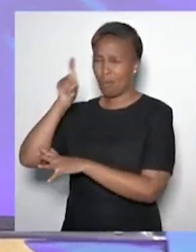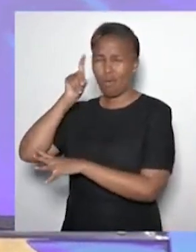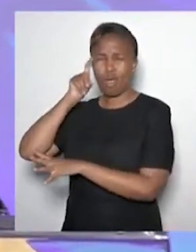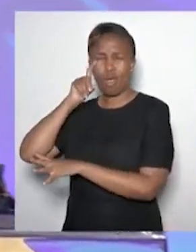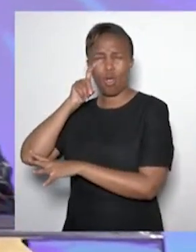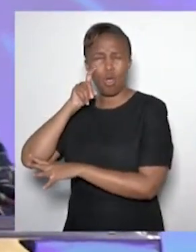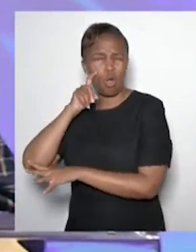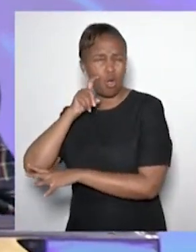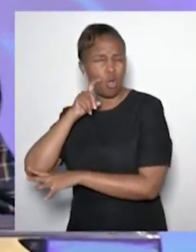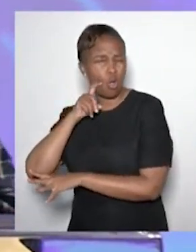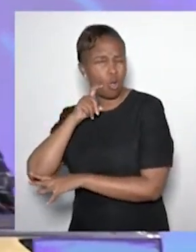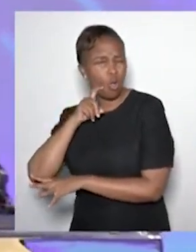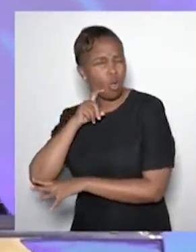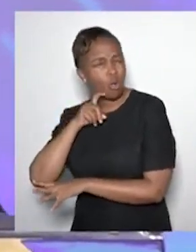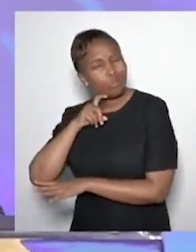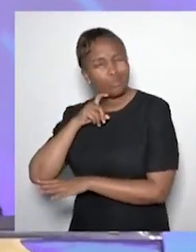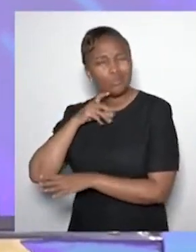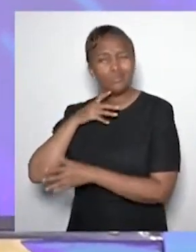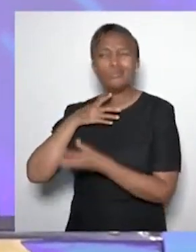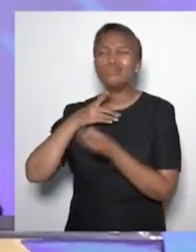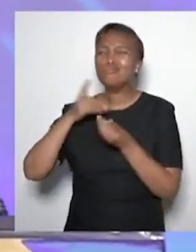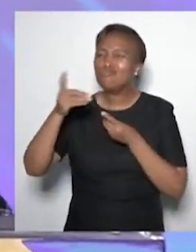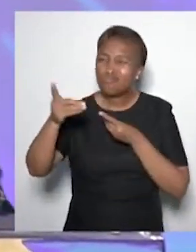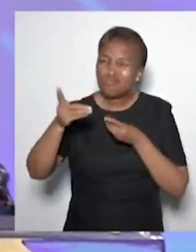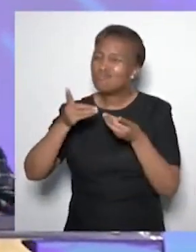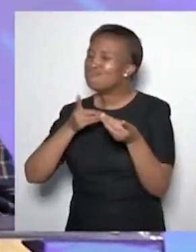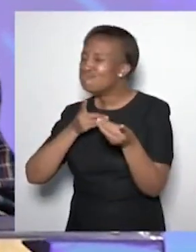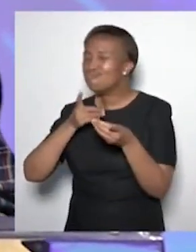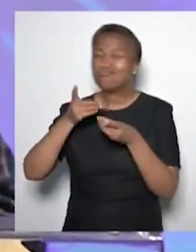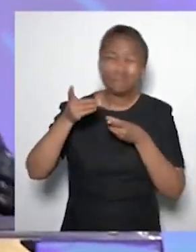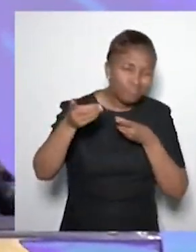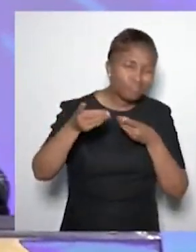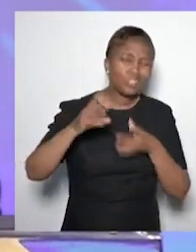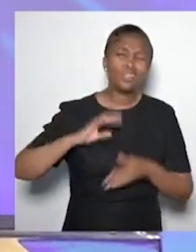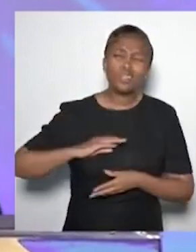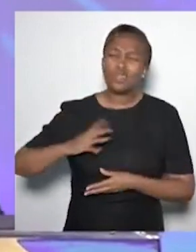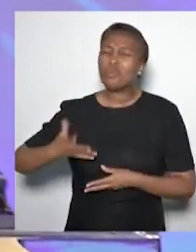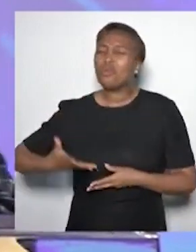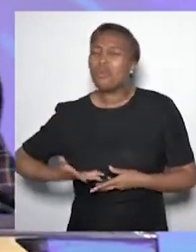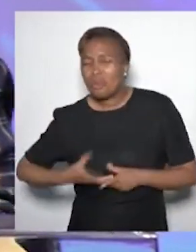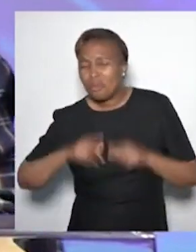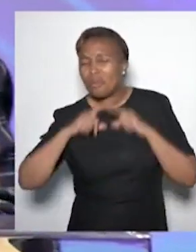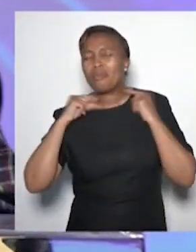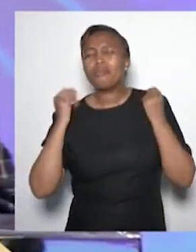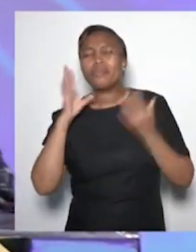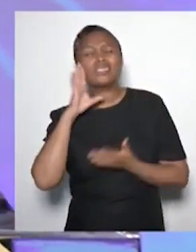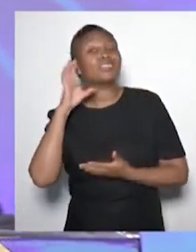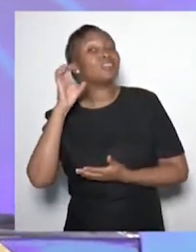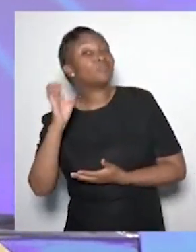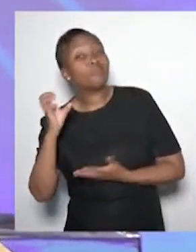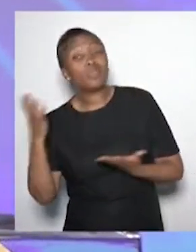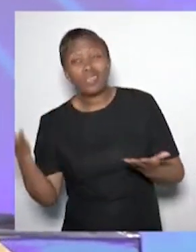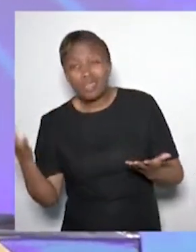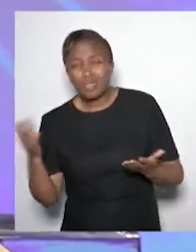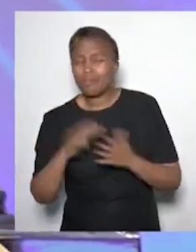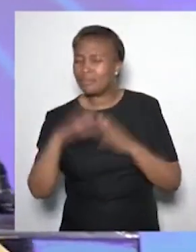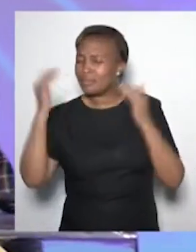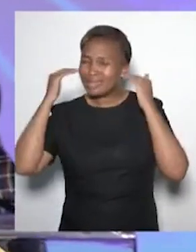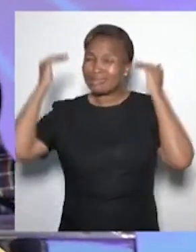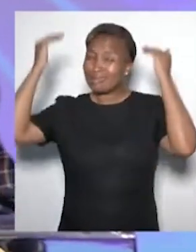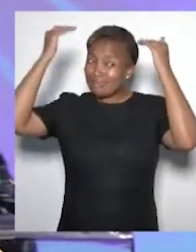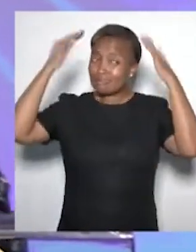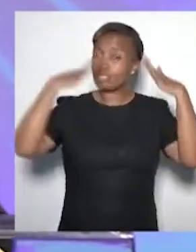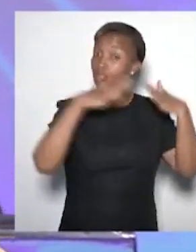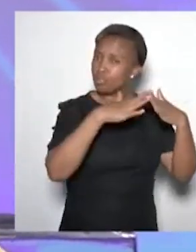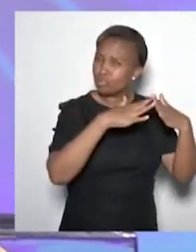old debate. Should women be ordained? Should women be elders? Should